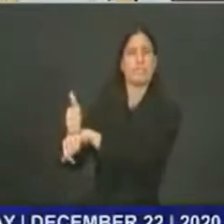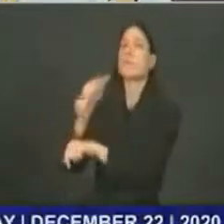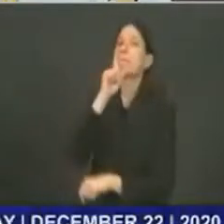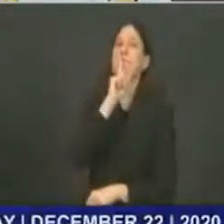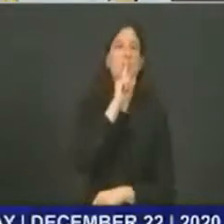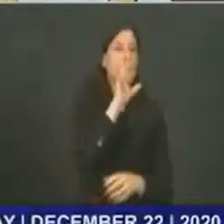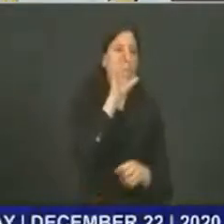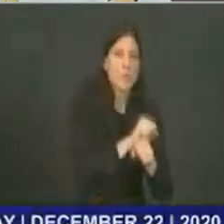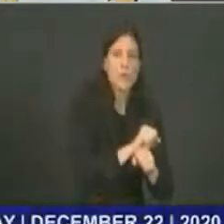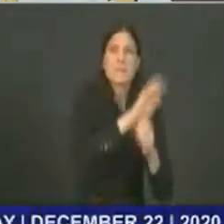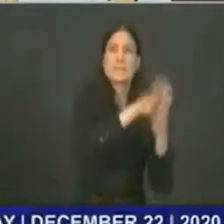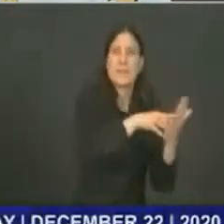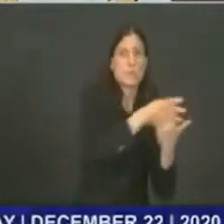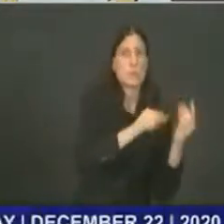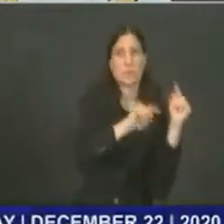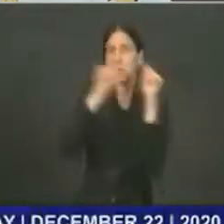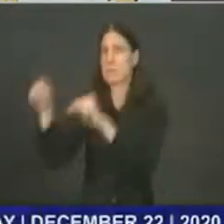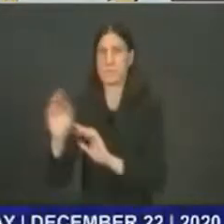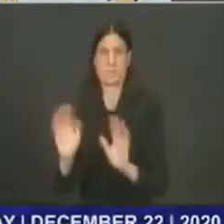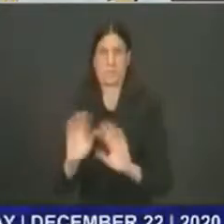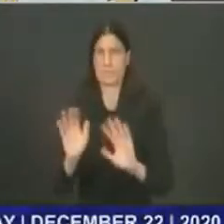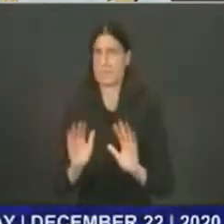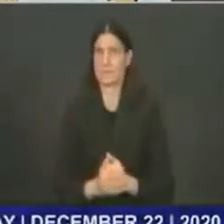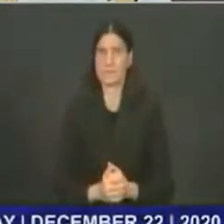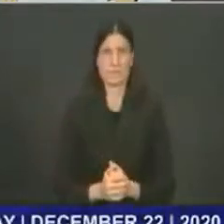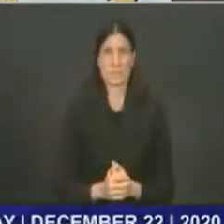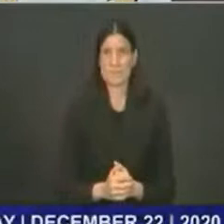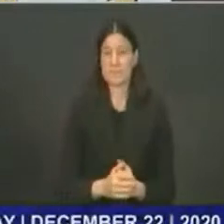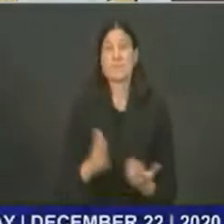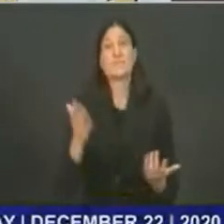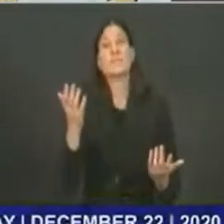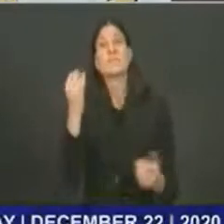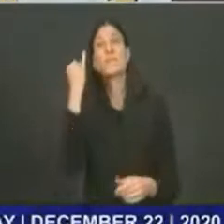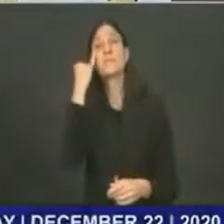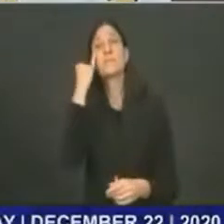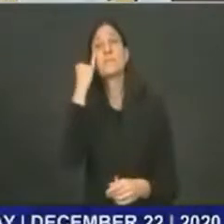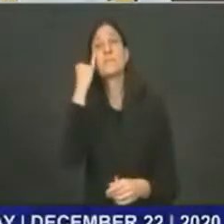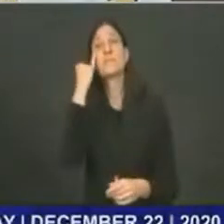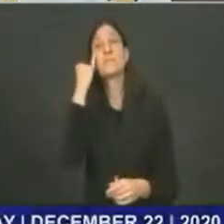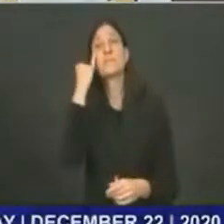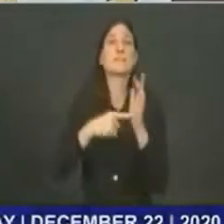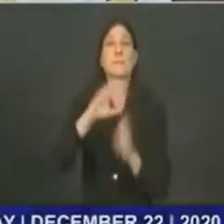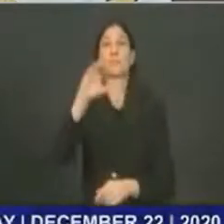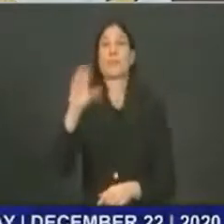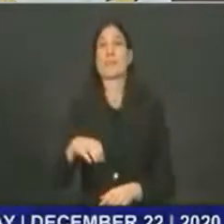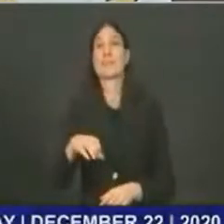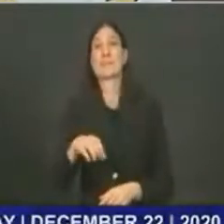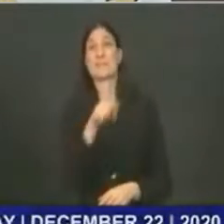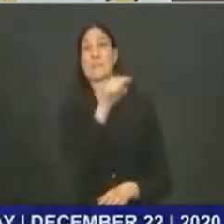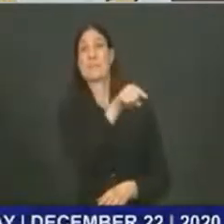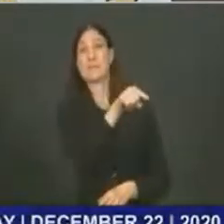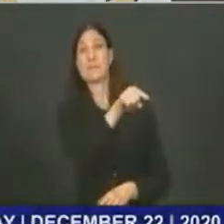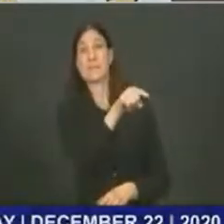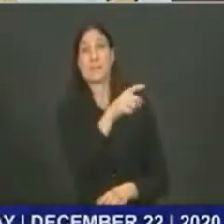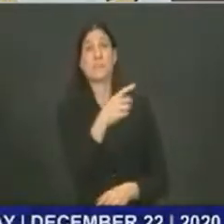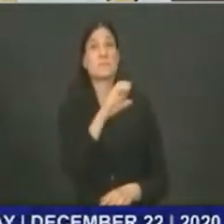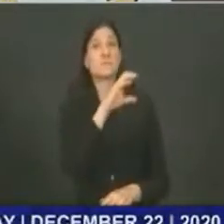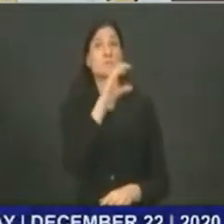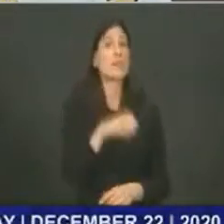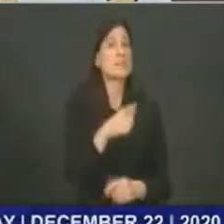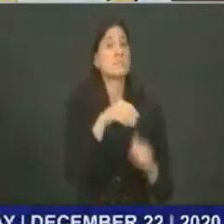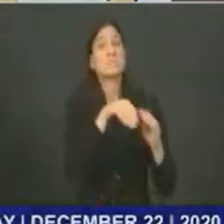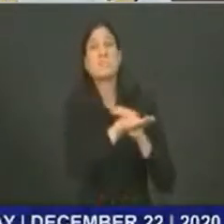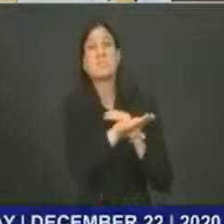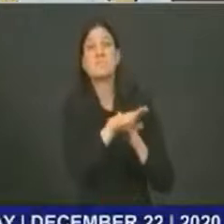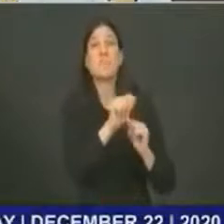Chapel View shopping already and have a few extra minutes to get tested, go do that. However,